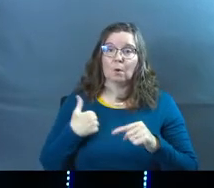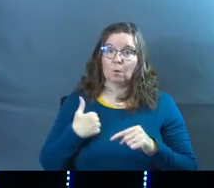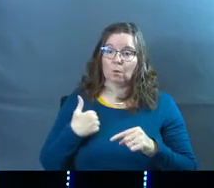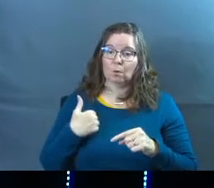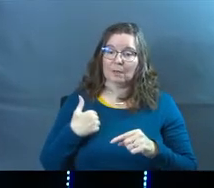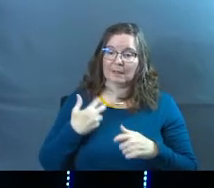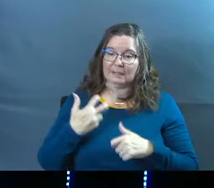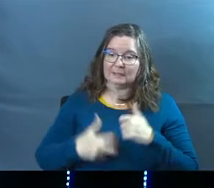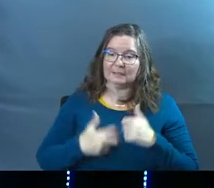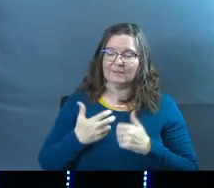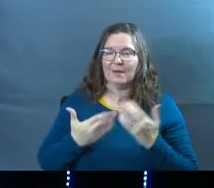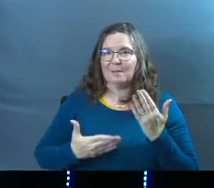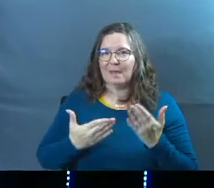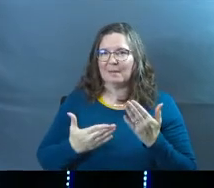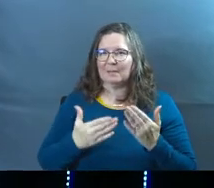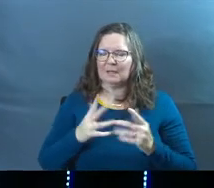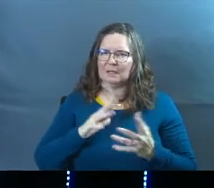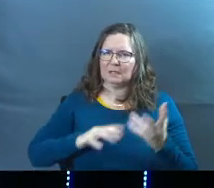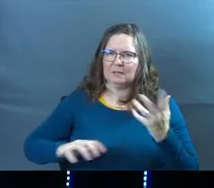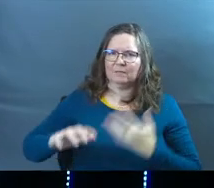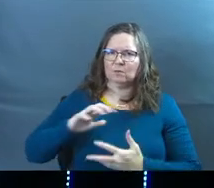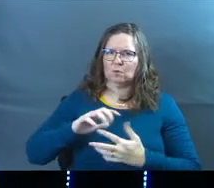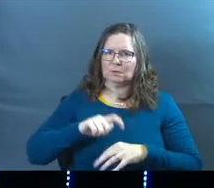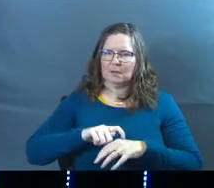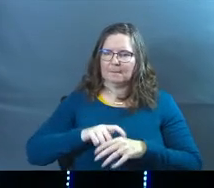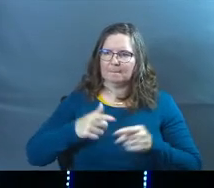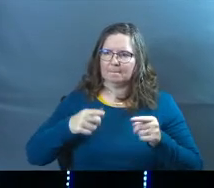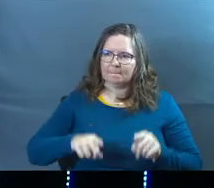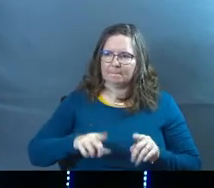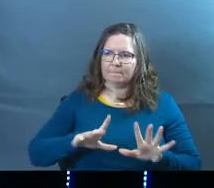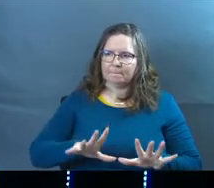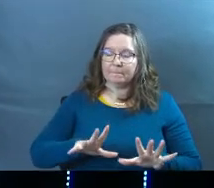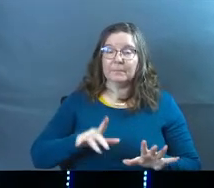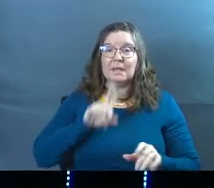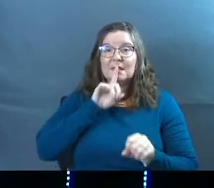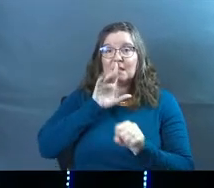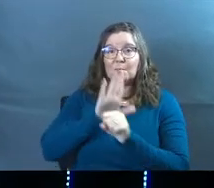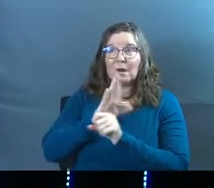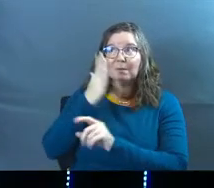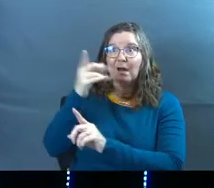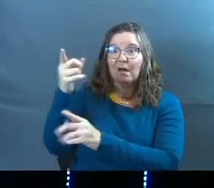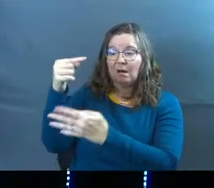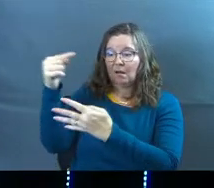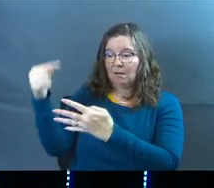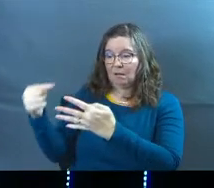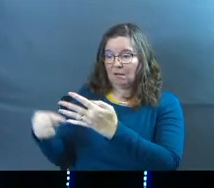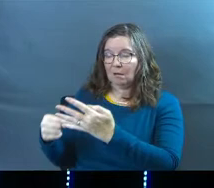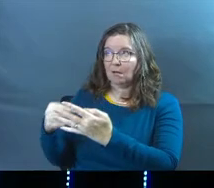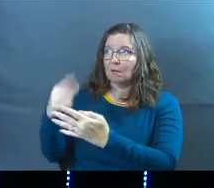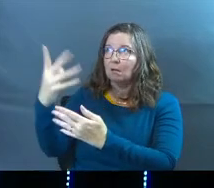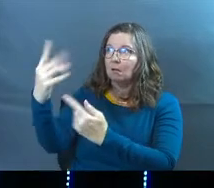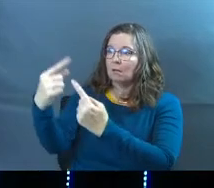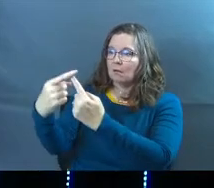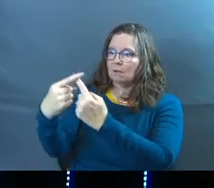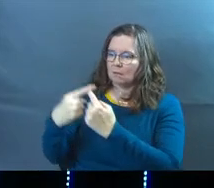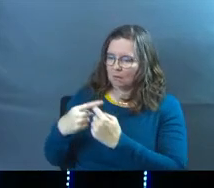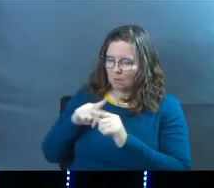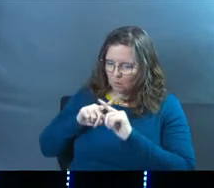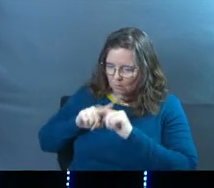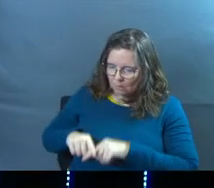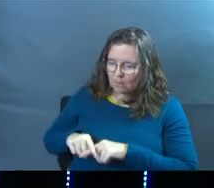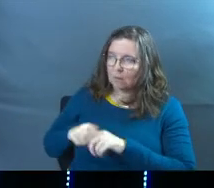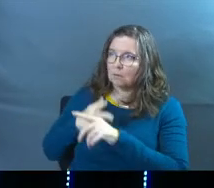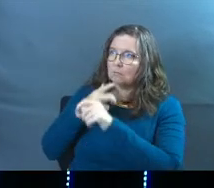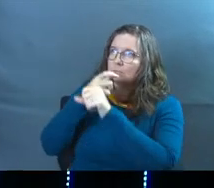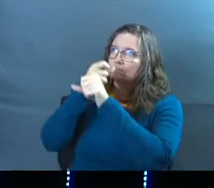in those difficult, maybe even confusing times of our lives, it's the promises of God that are the fixed points in the universe for